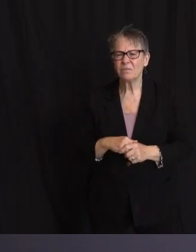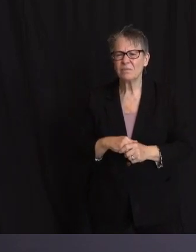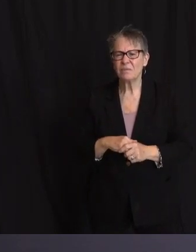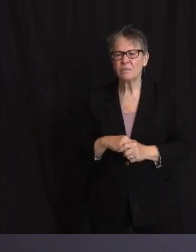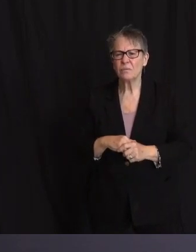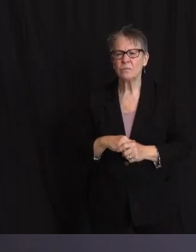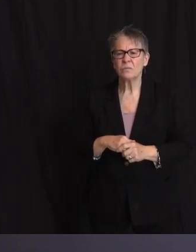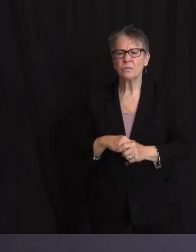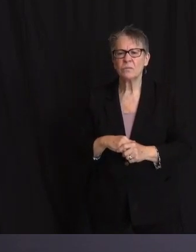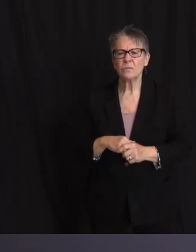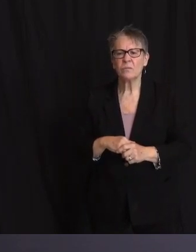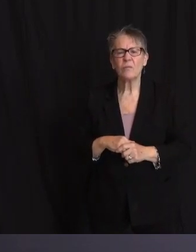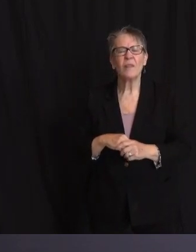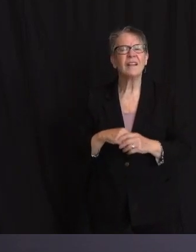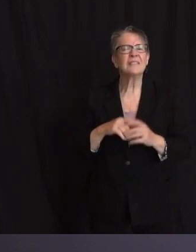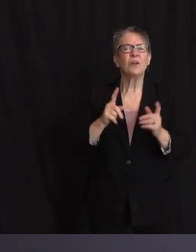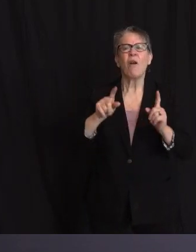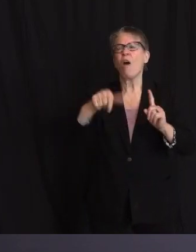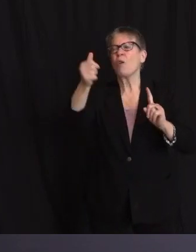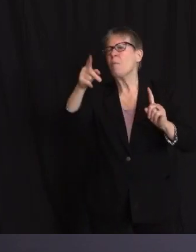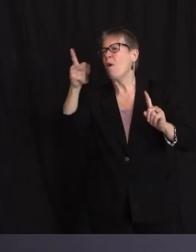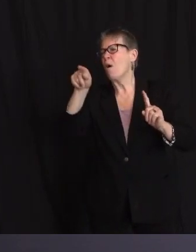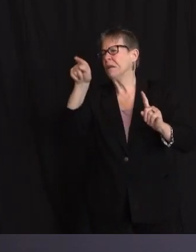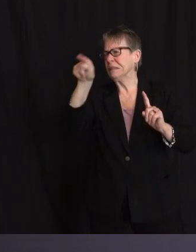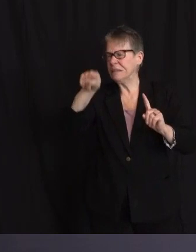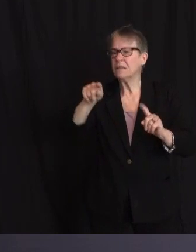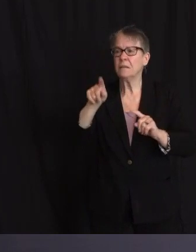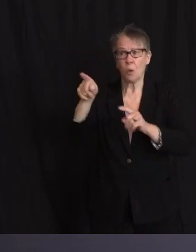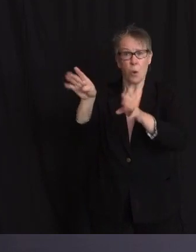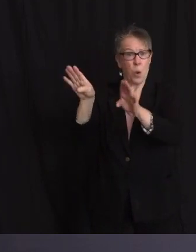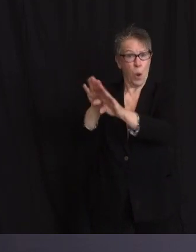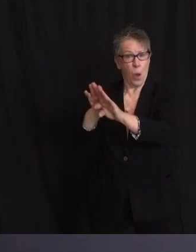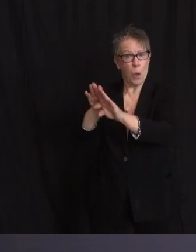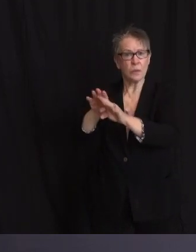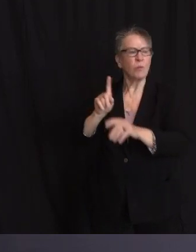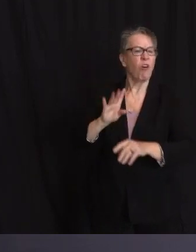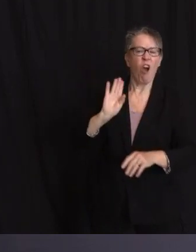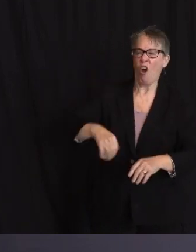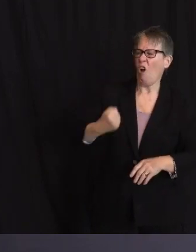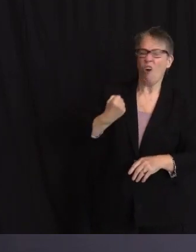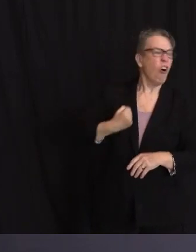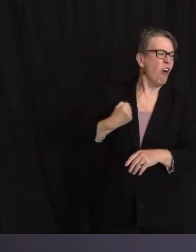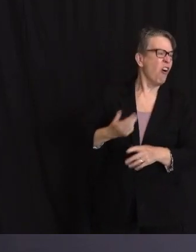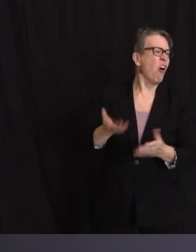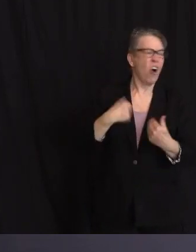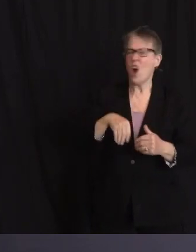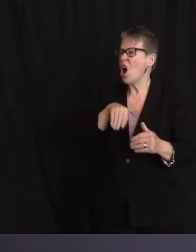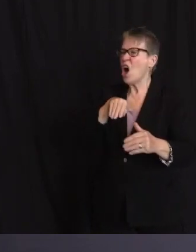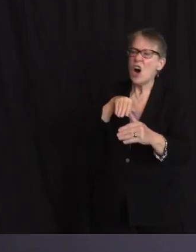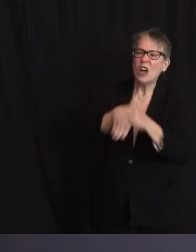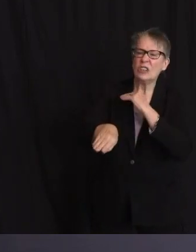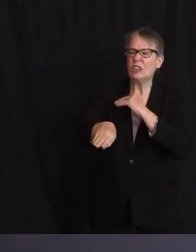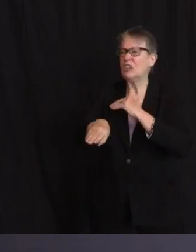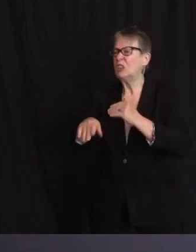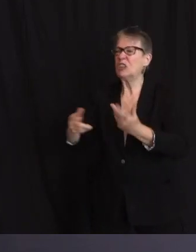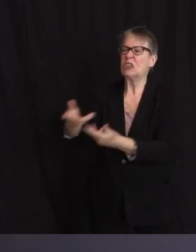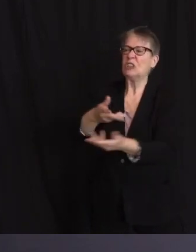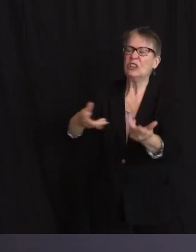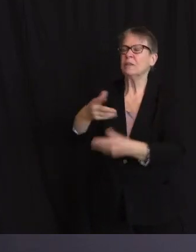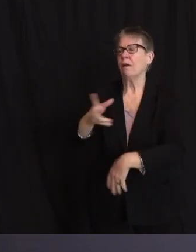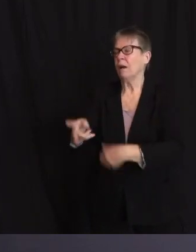previous times, and yesterday was subsequently charged with EO violation and defiant trespass since she'd been